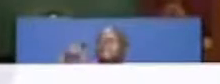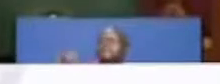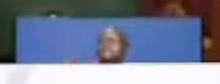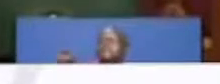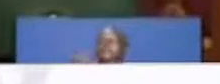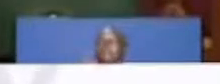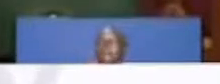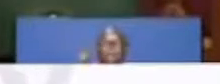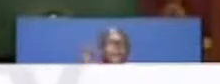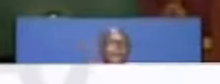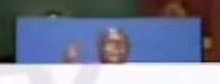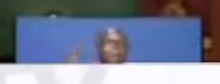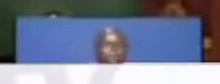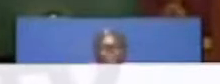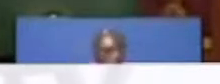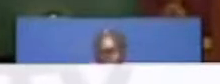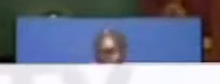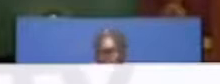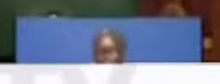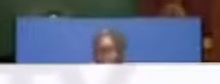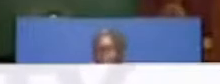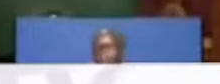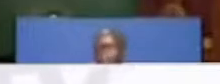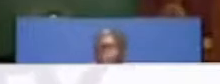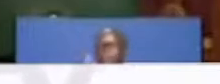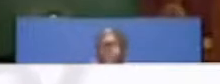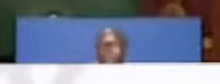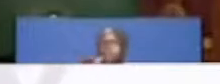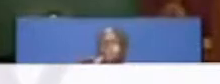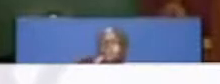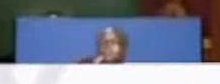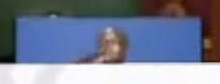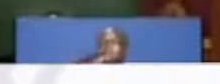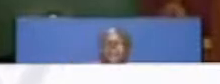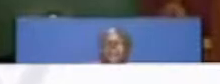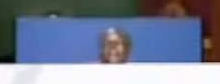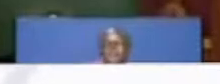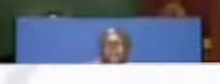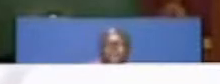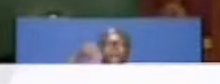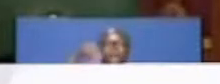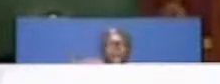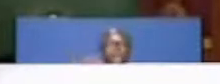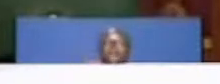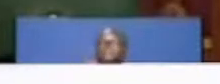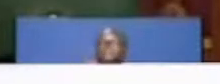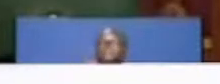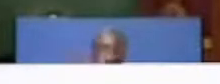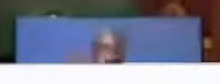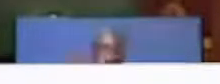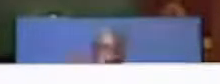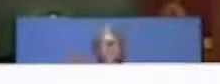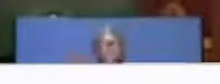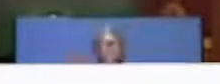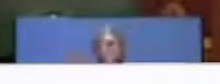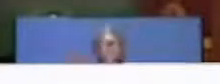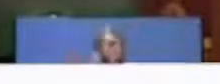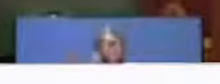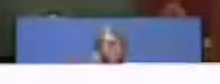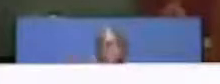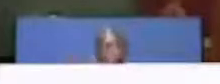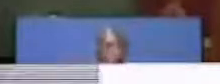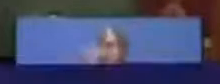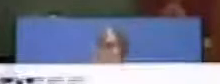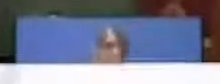doubled our road network across the entire republic. Besides the